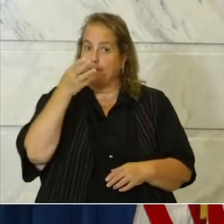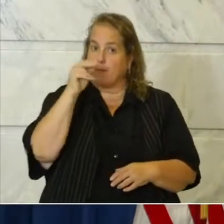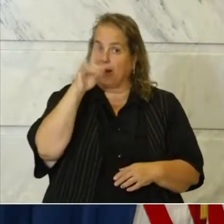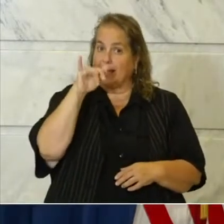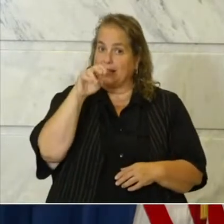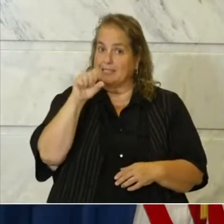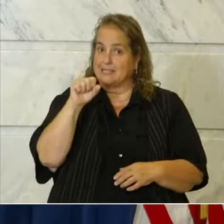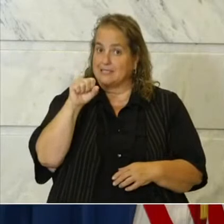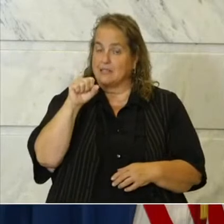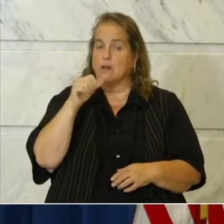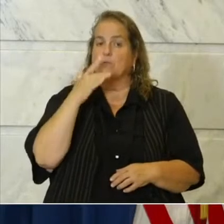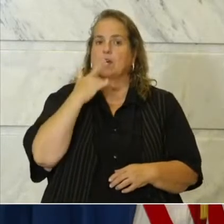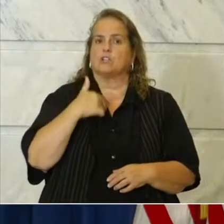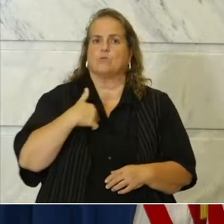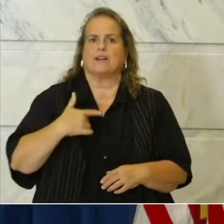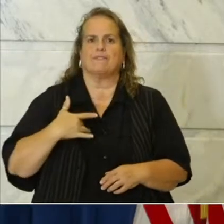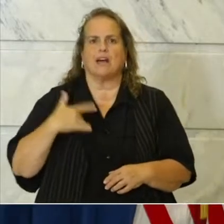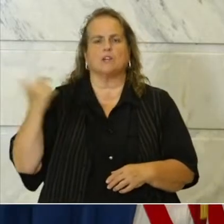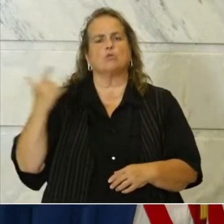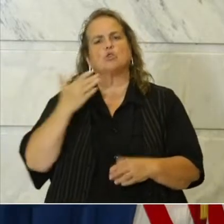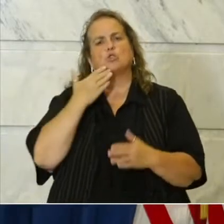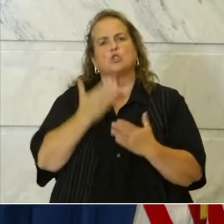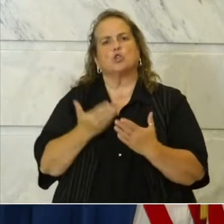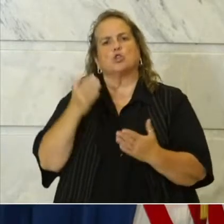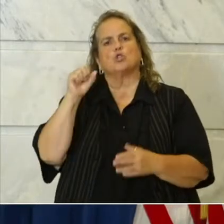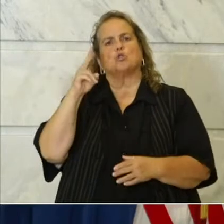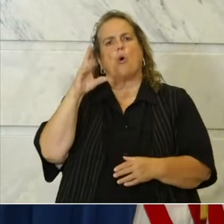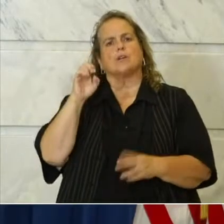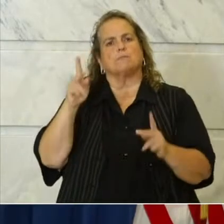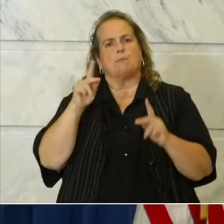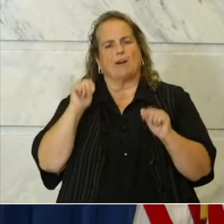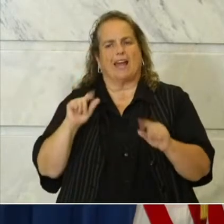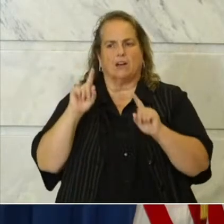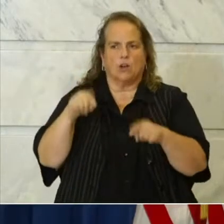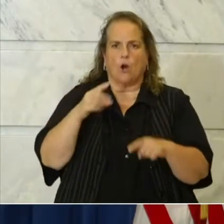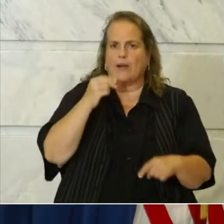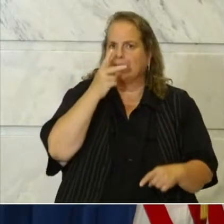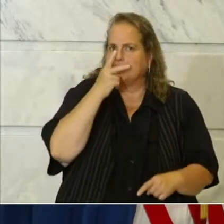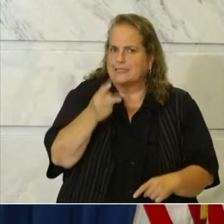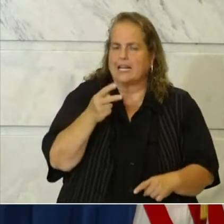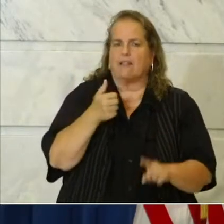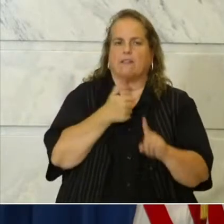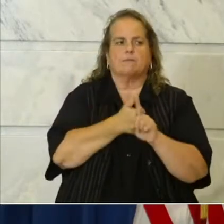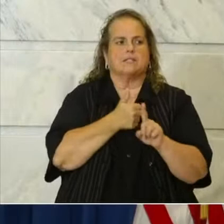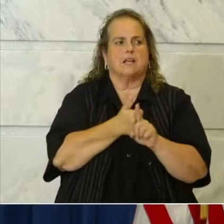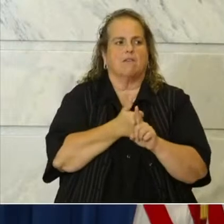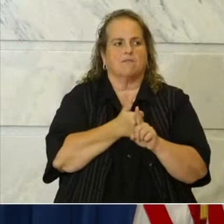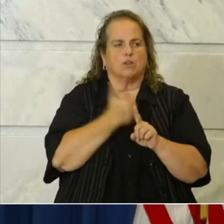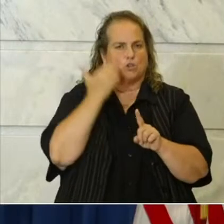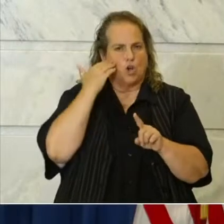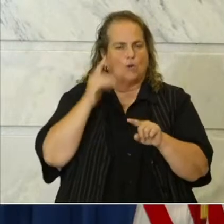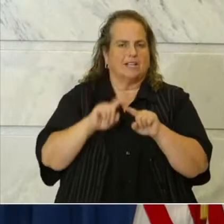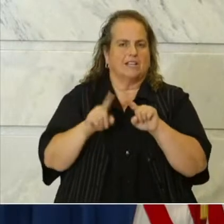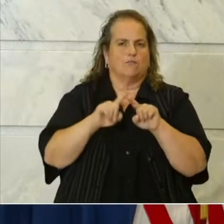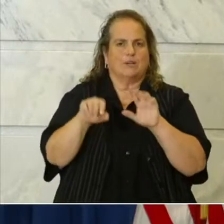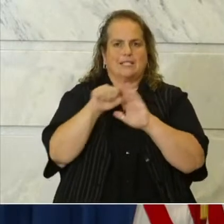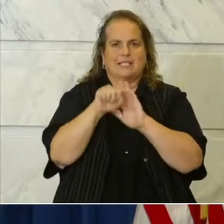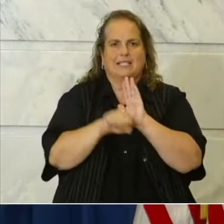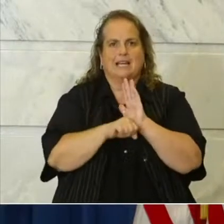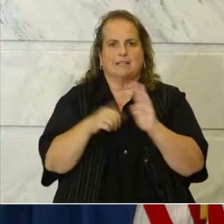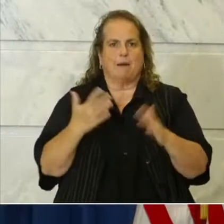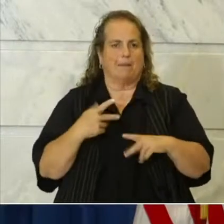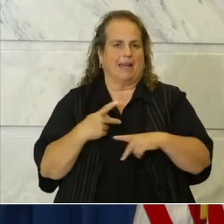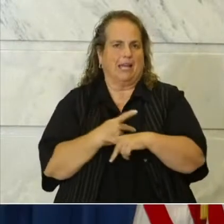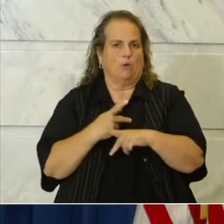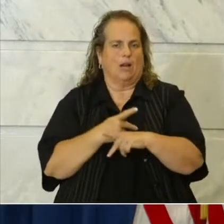on here because we thought that it was a good source that people could go to and see, knowing that different states may calculate their positivity